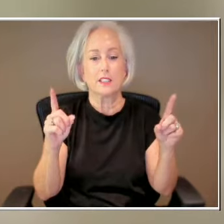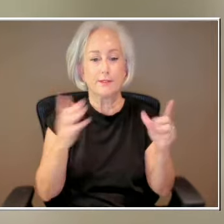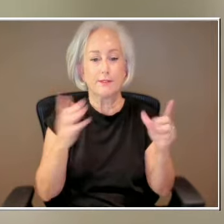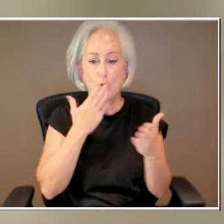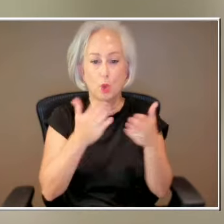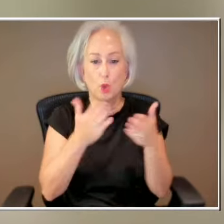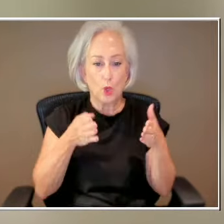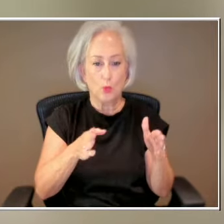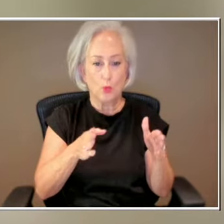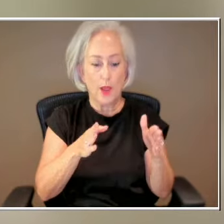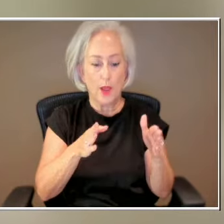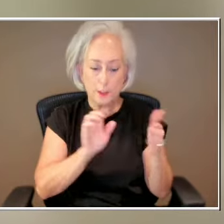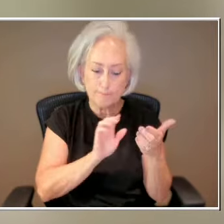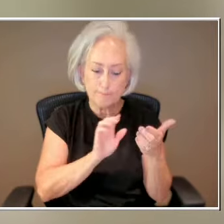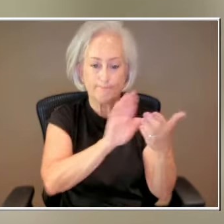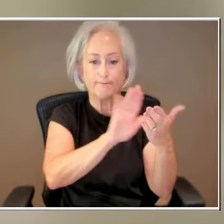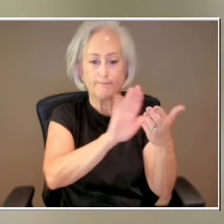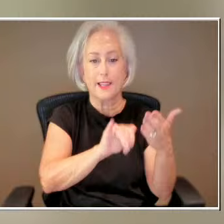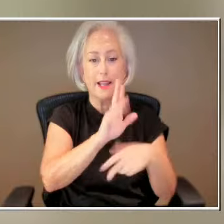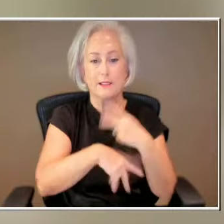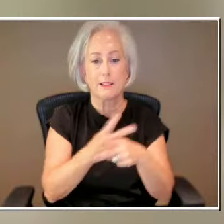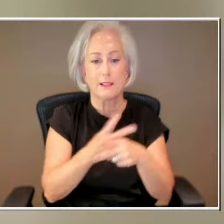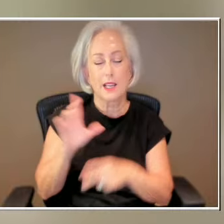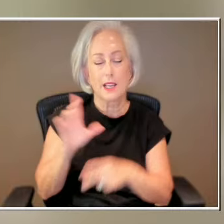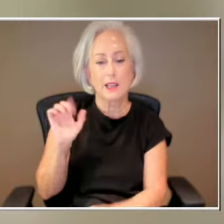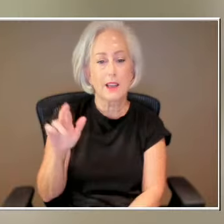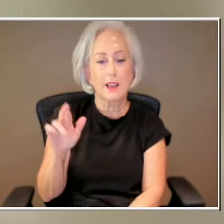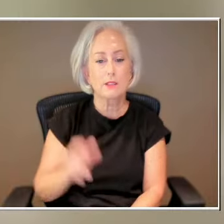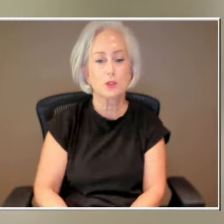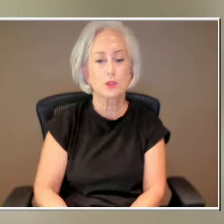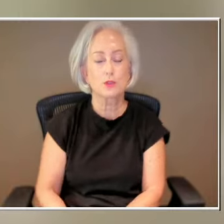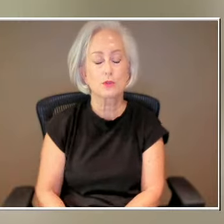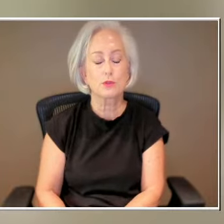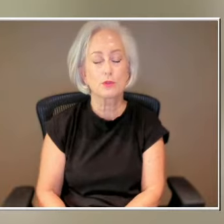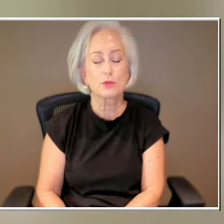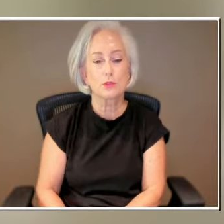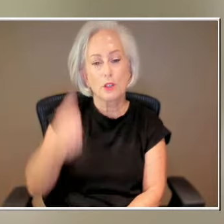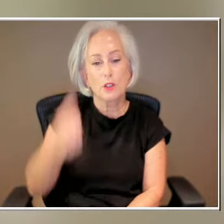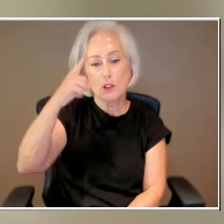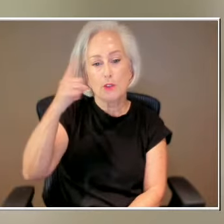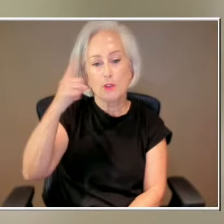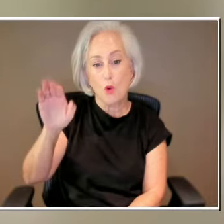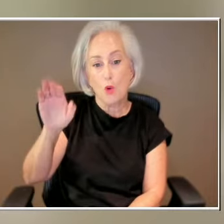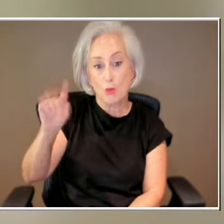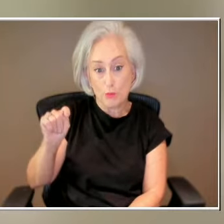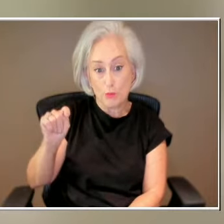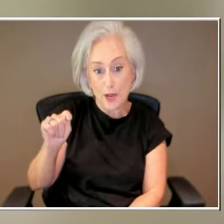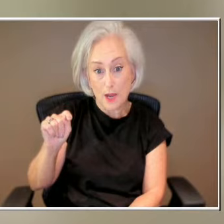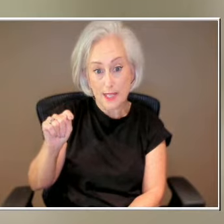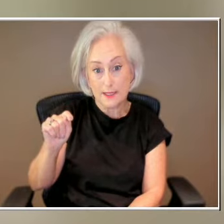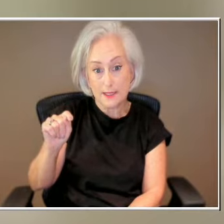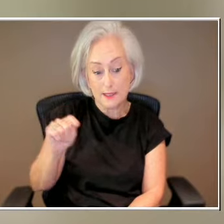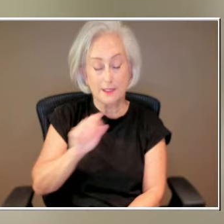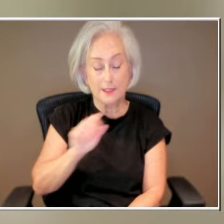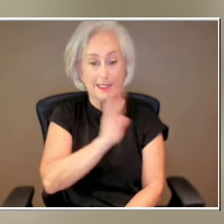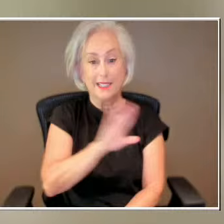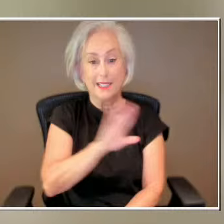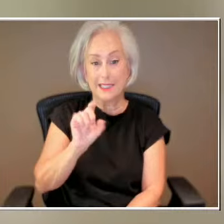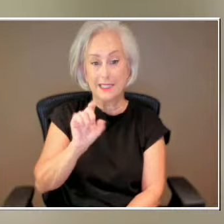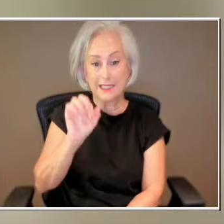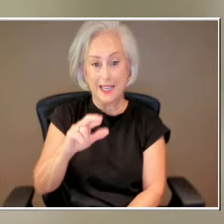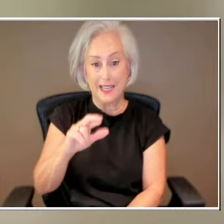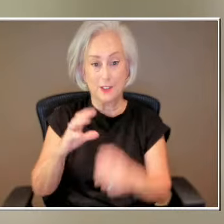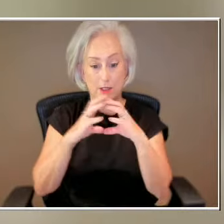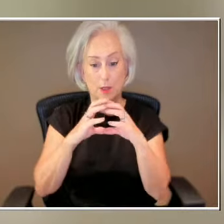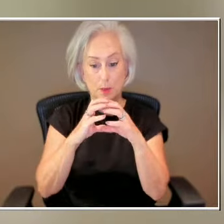cancer. For Bret, Enhertu has already started shrinking the cancer, as he described, based on improvement